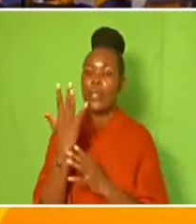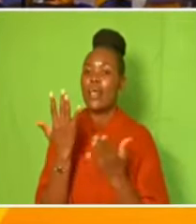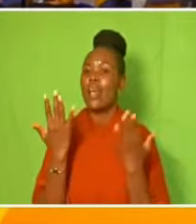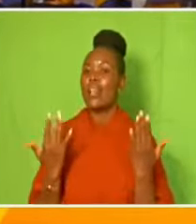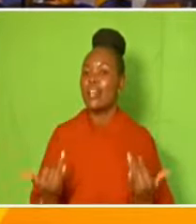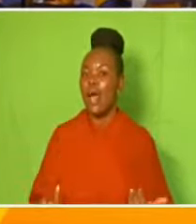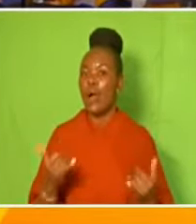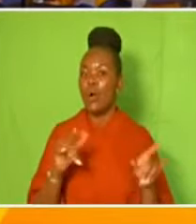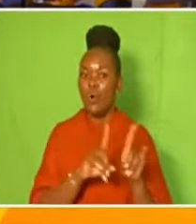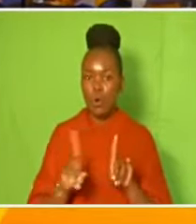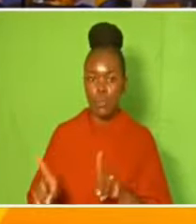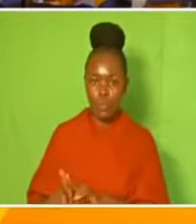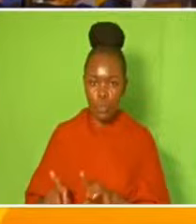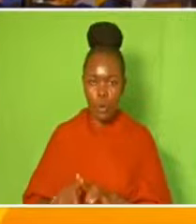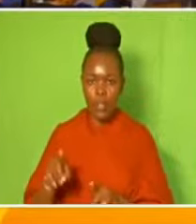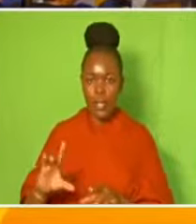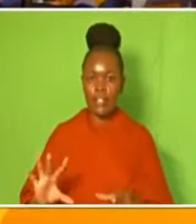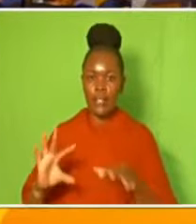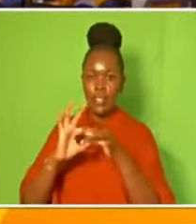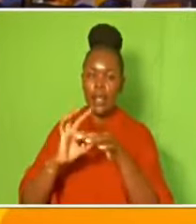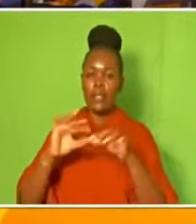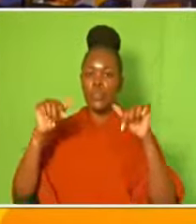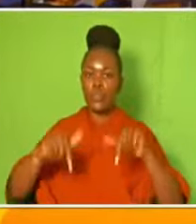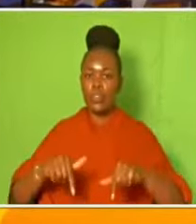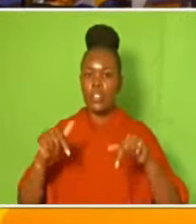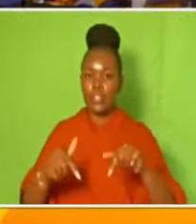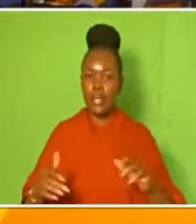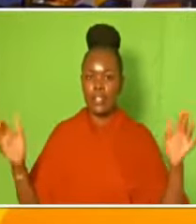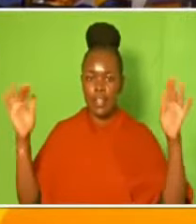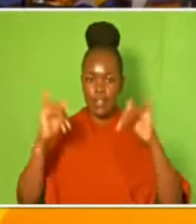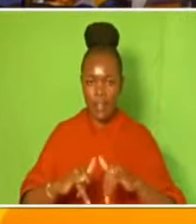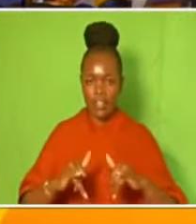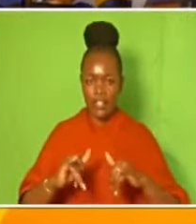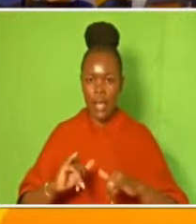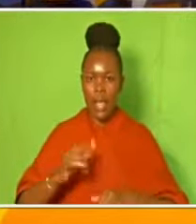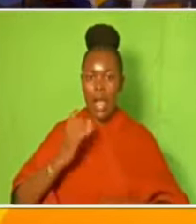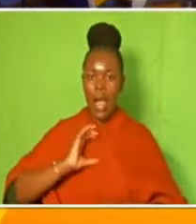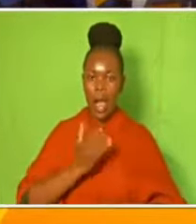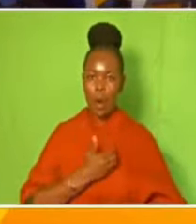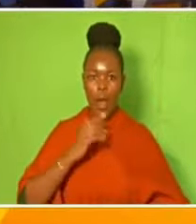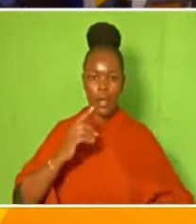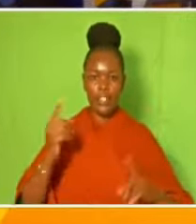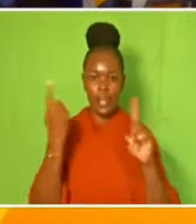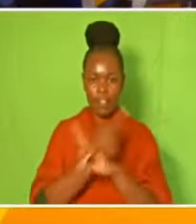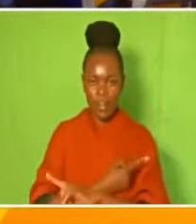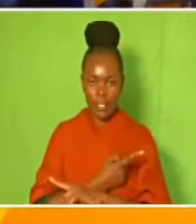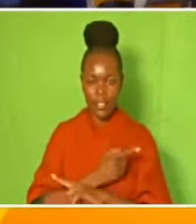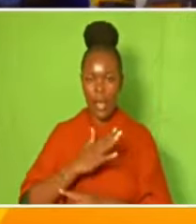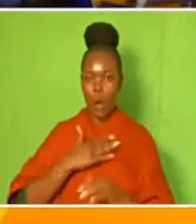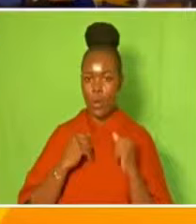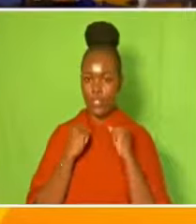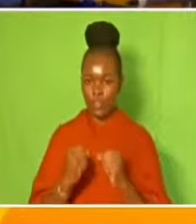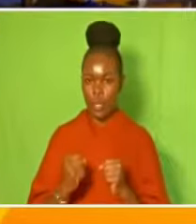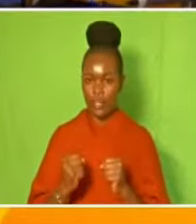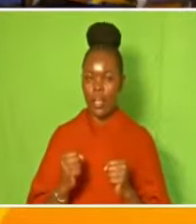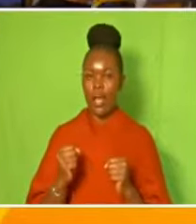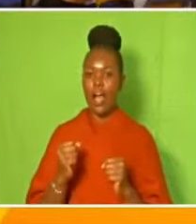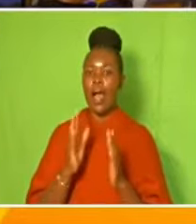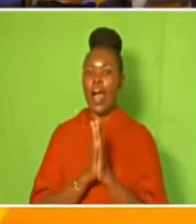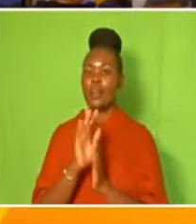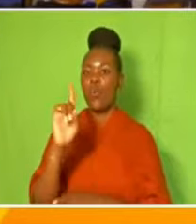this is in line with our today's event, which is our diversity, our strength, and finally, one